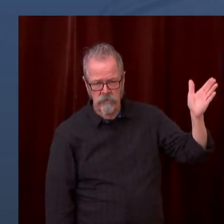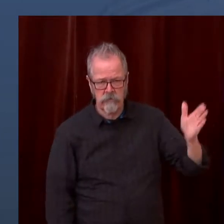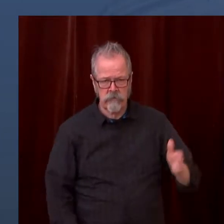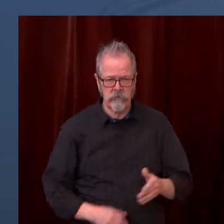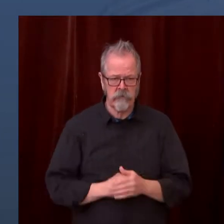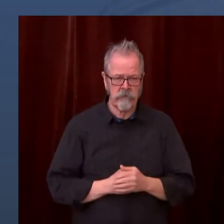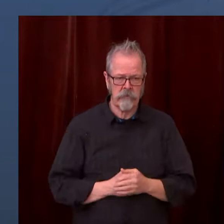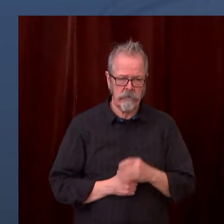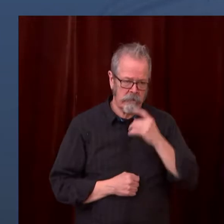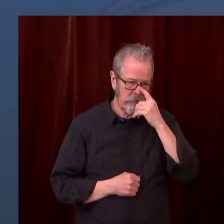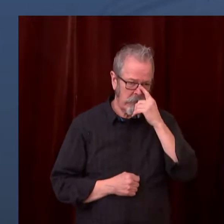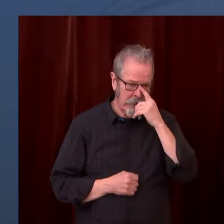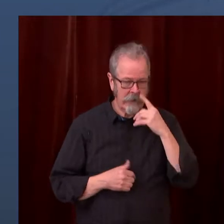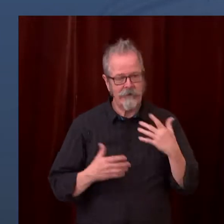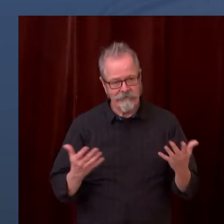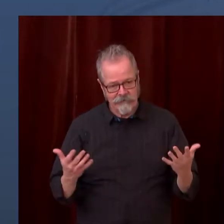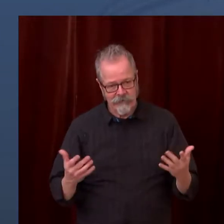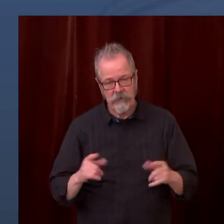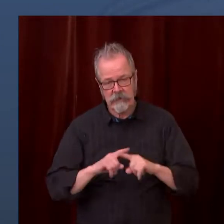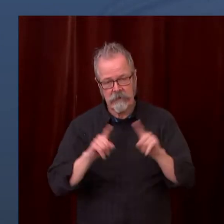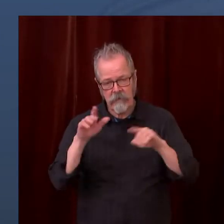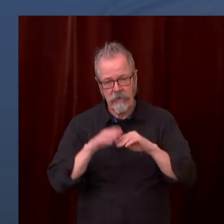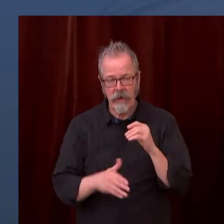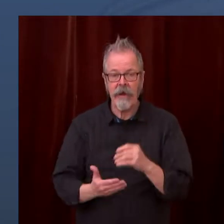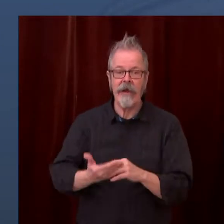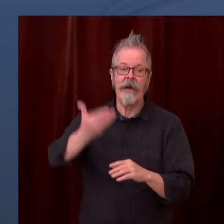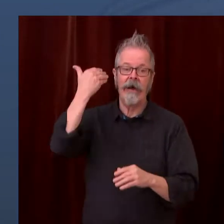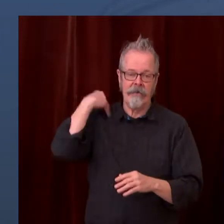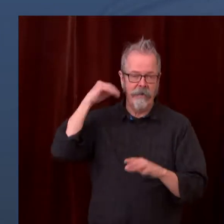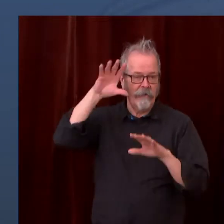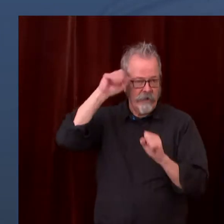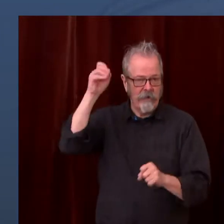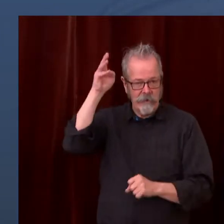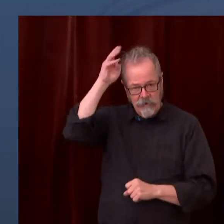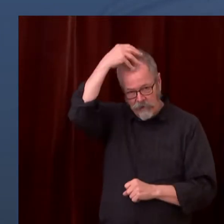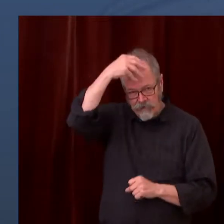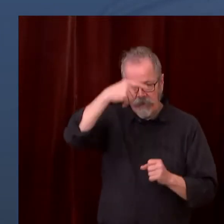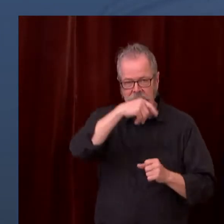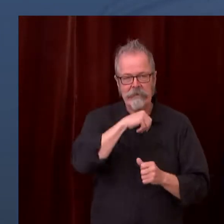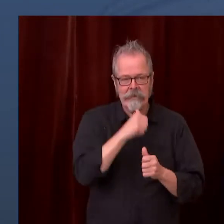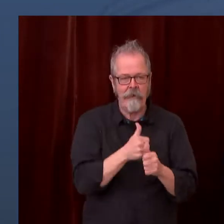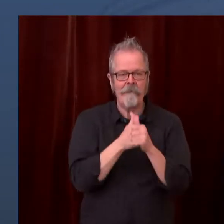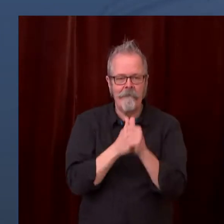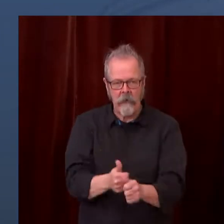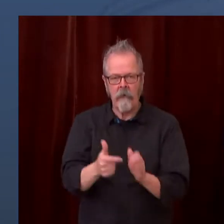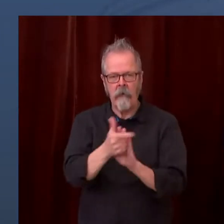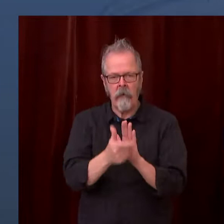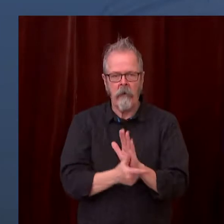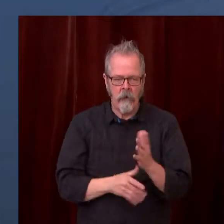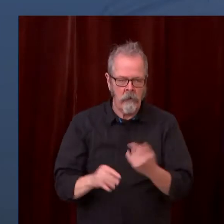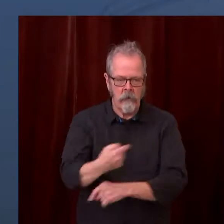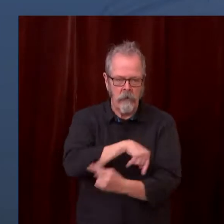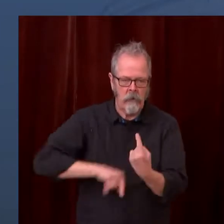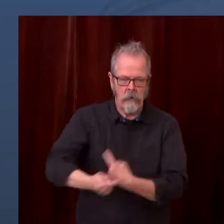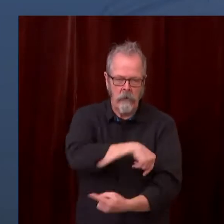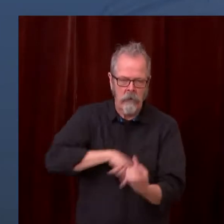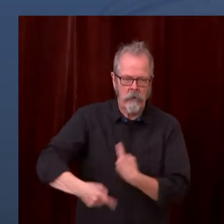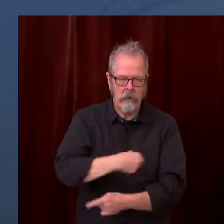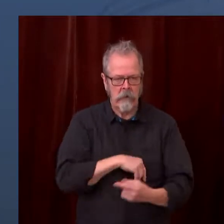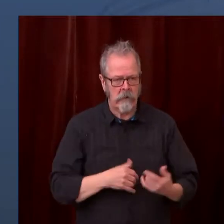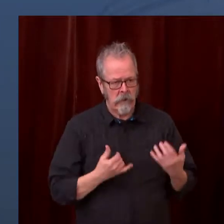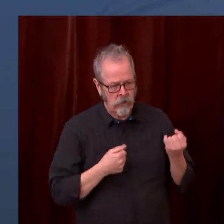follow the law, thank you very much, including causing an insurrection to try to stop the election of this president. So please don't compare me to